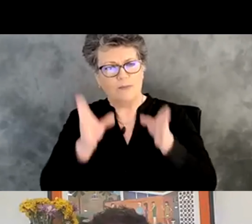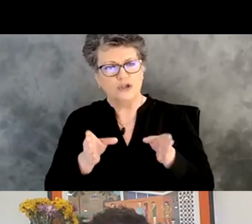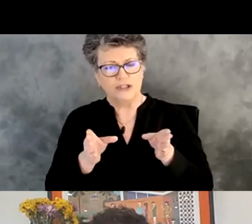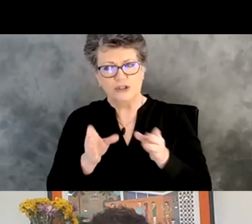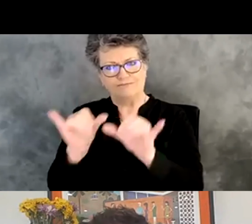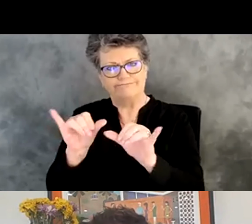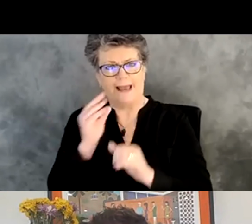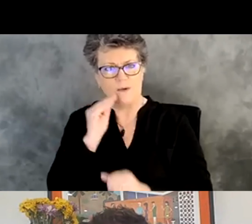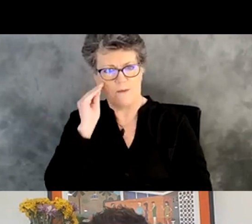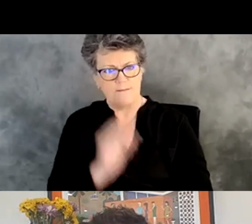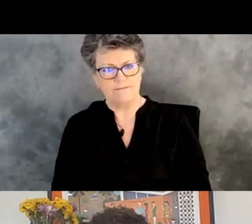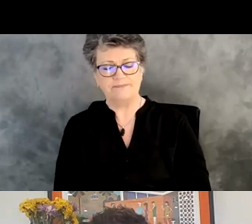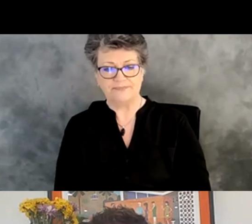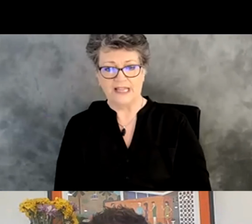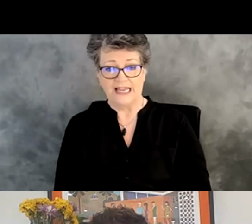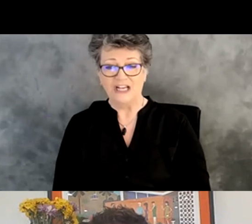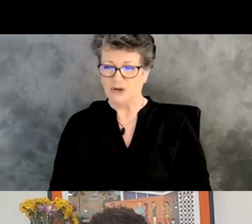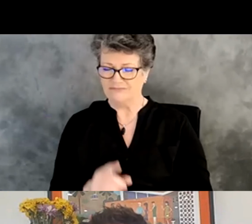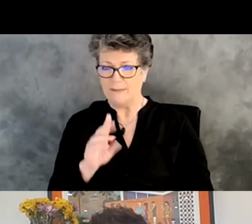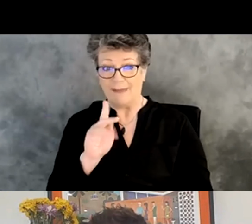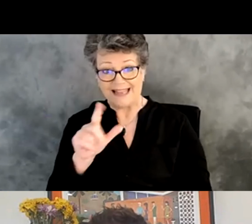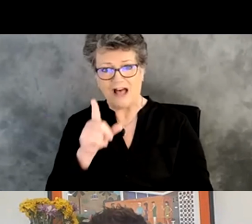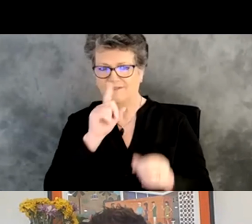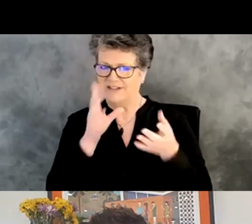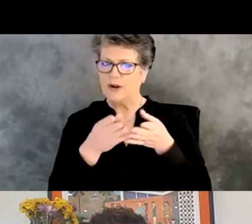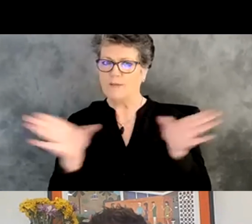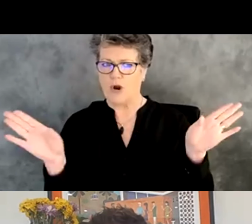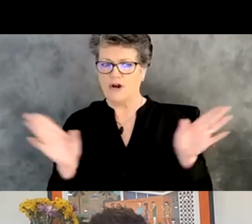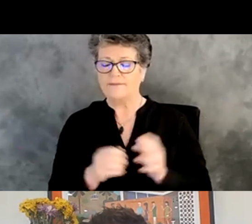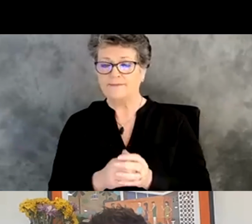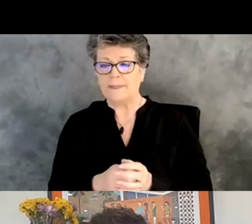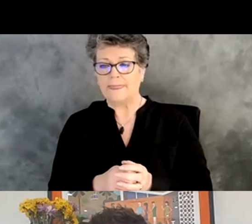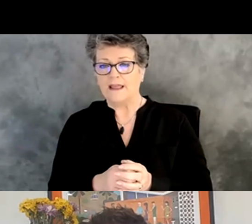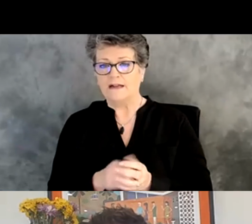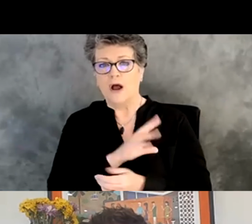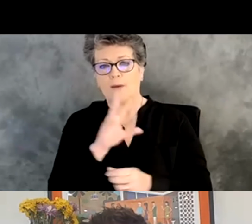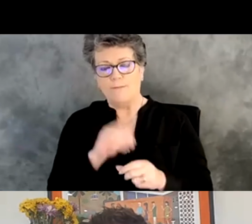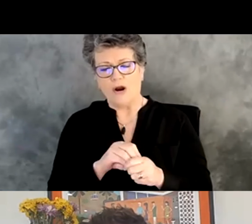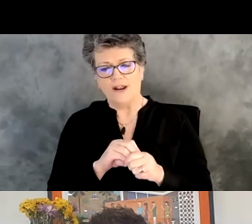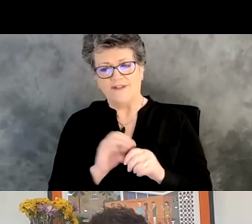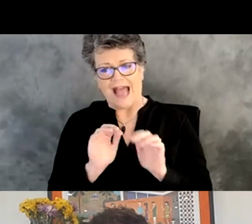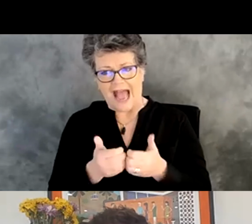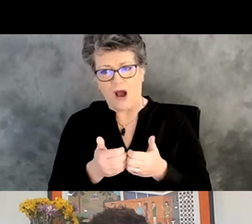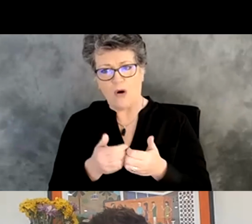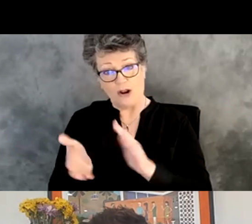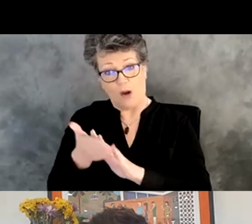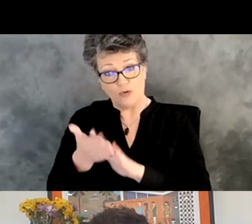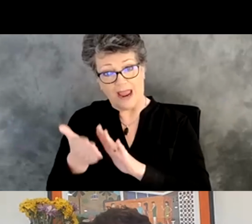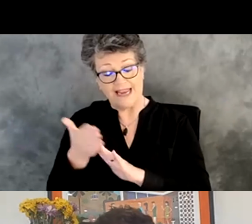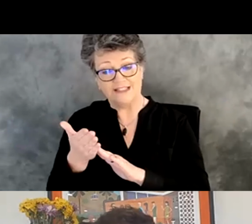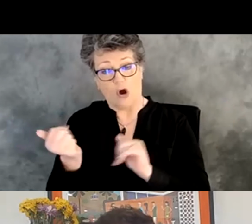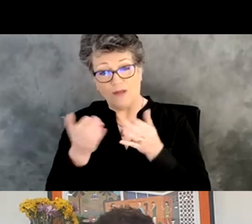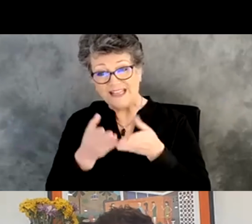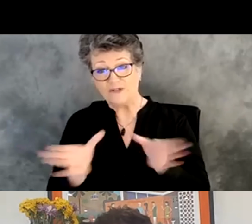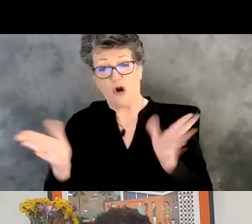home as well. So it's really broad. But part of how Medi-Cal operates with all of its broad range